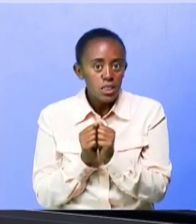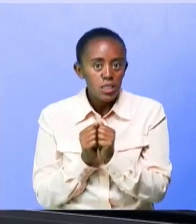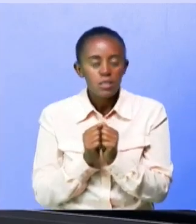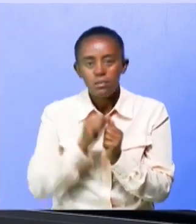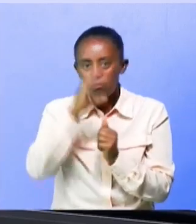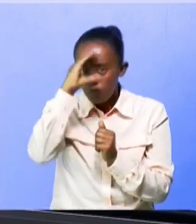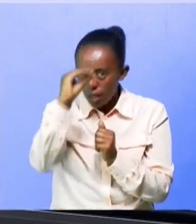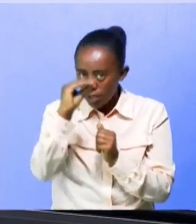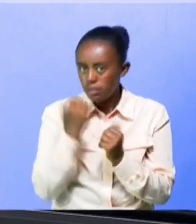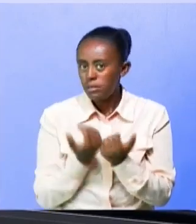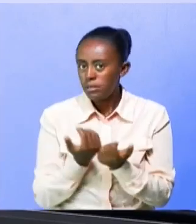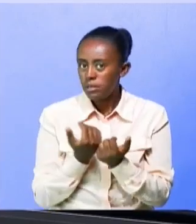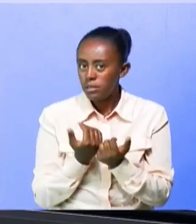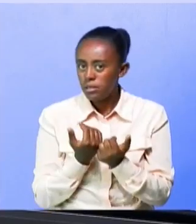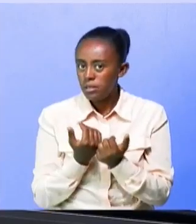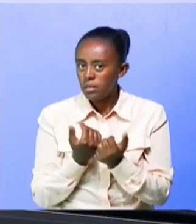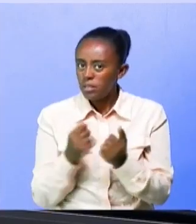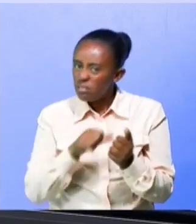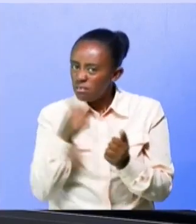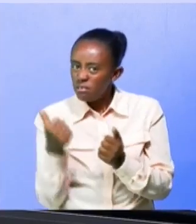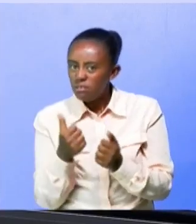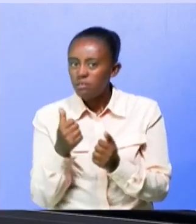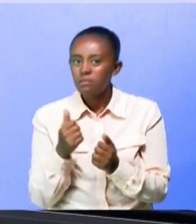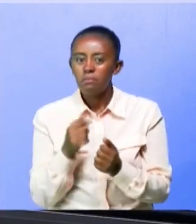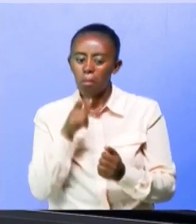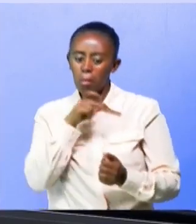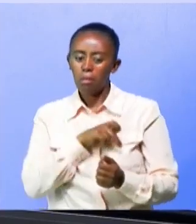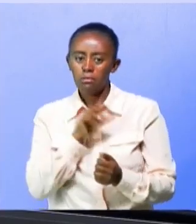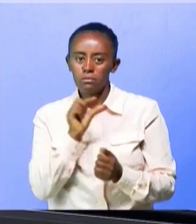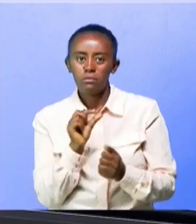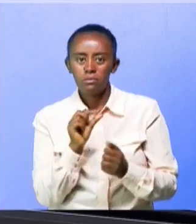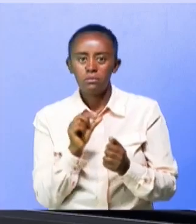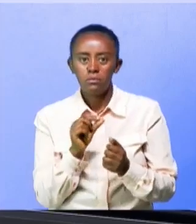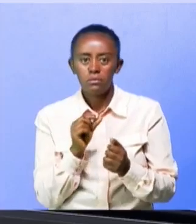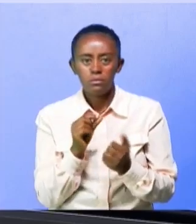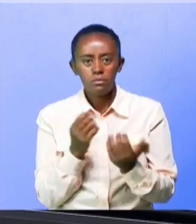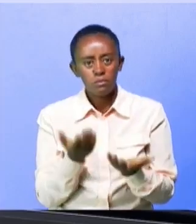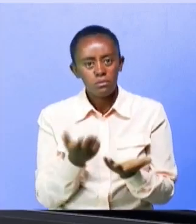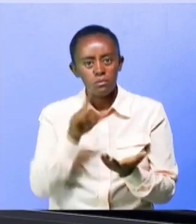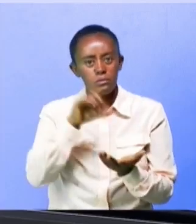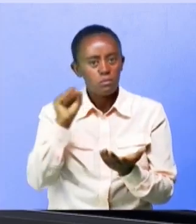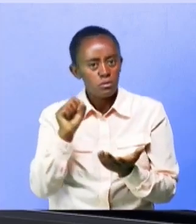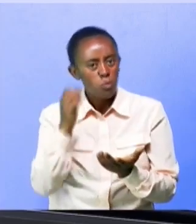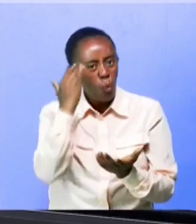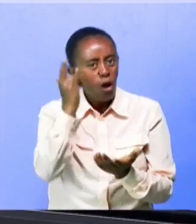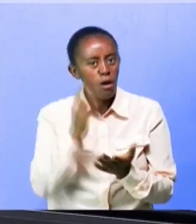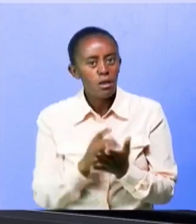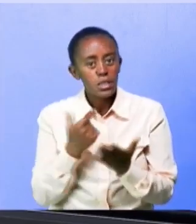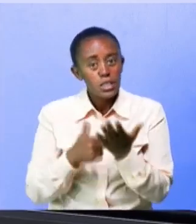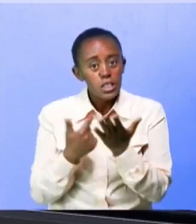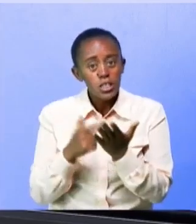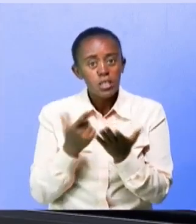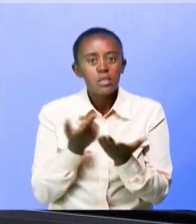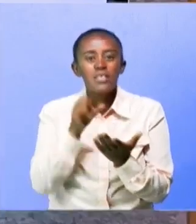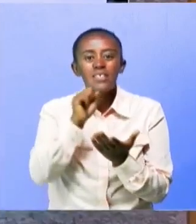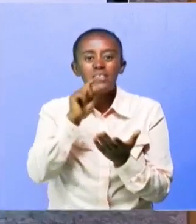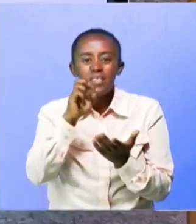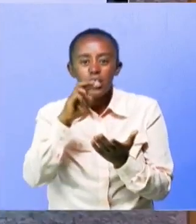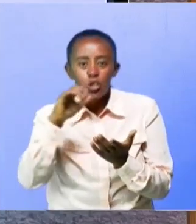men, whereas they get less salary. If it's good, no, it's not. This is also